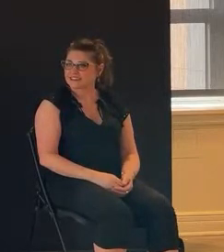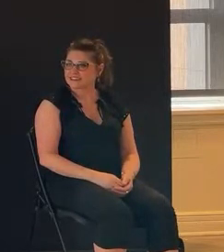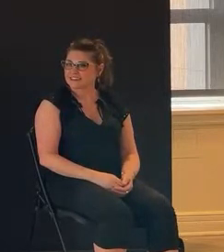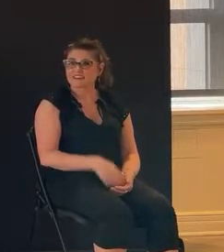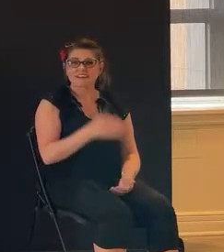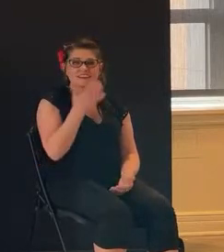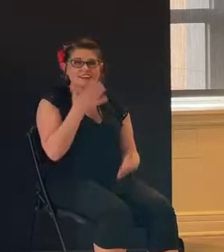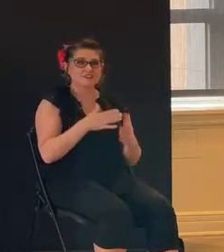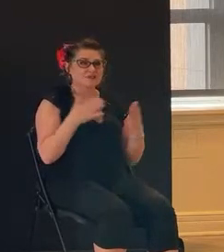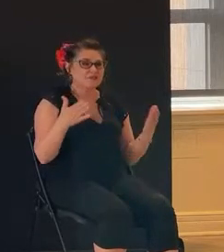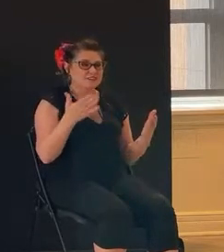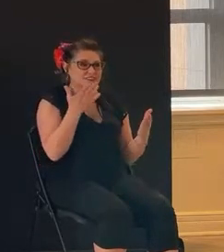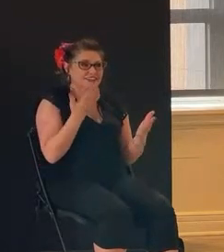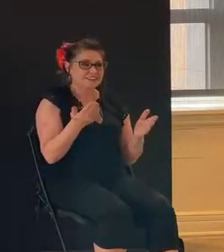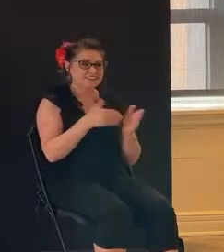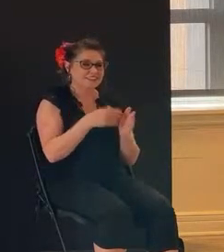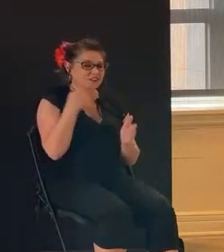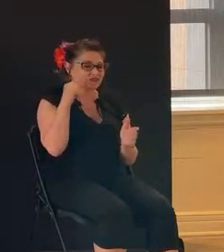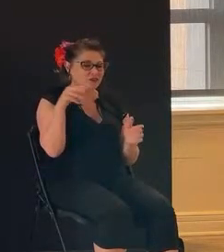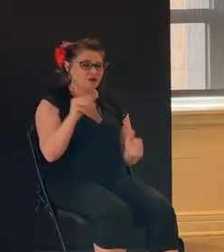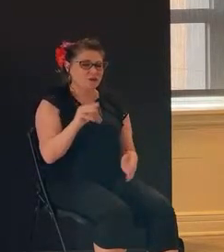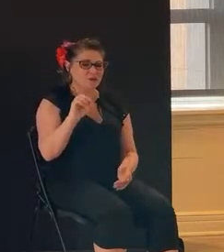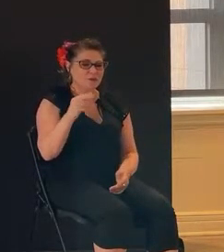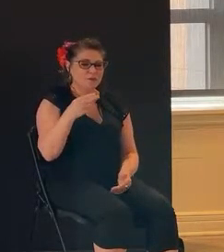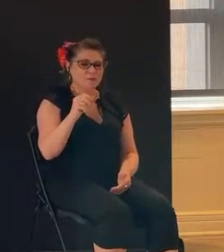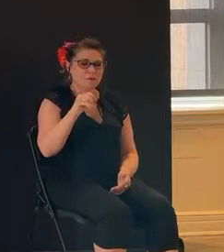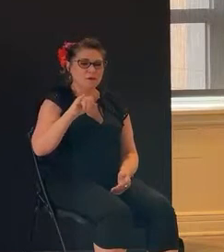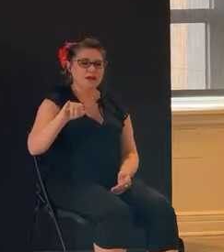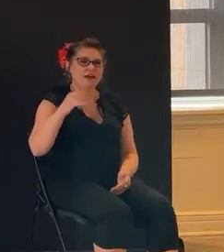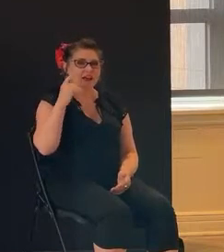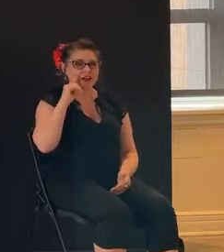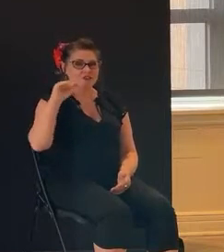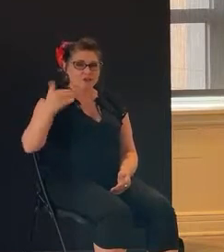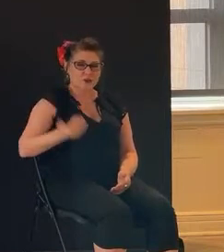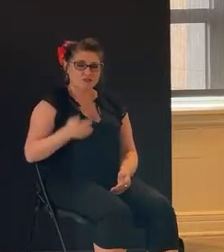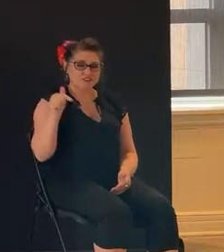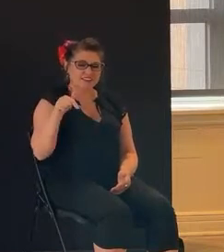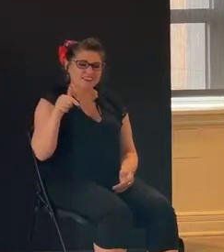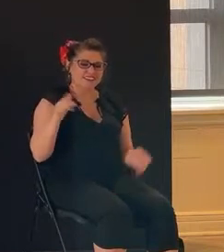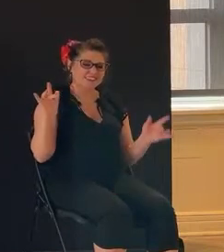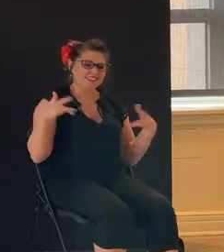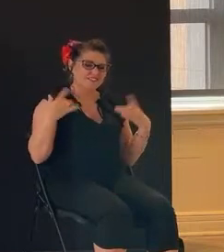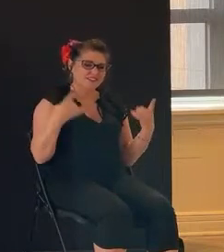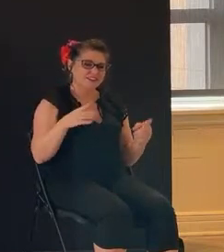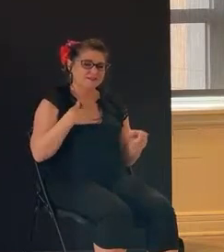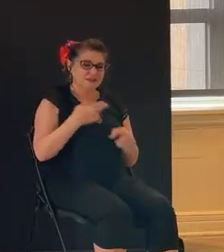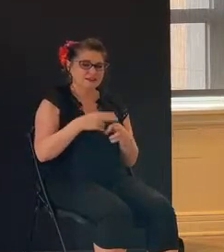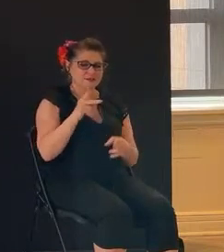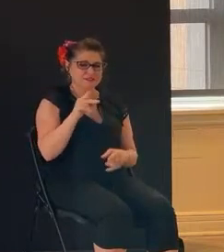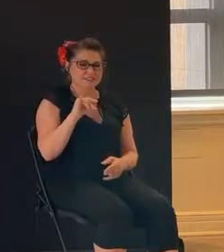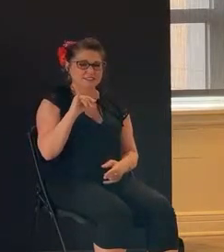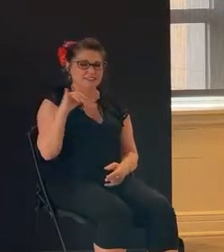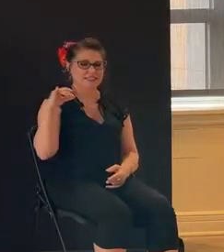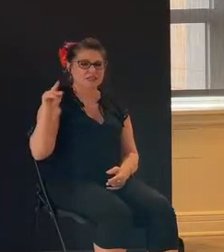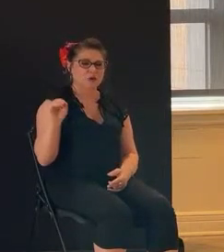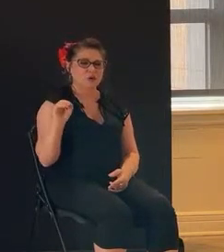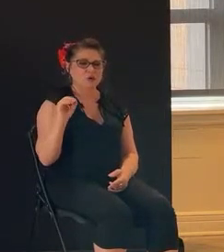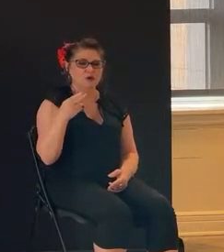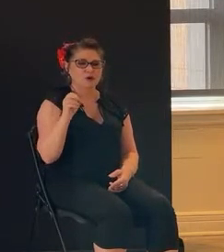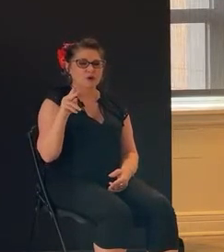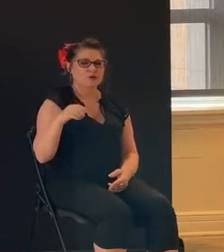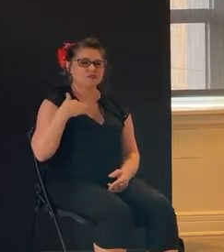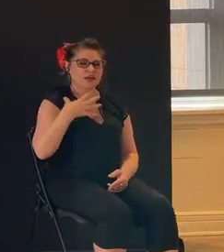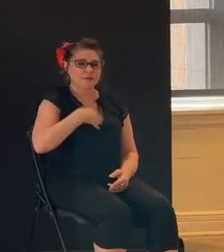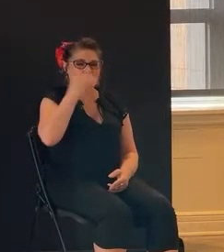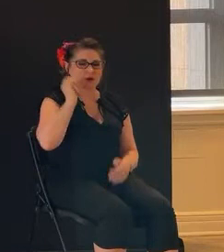Thanks so much, and thanks again to MOHAI for helping us host these events. My name is Kiko Hughes. I'm a white passing mixed